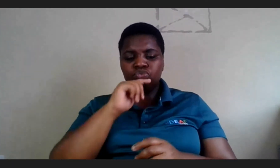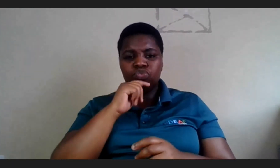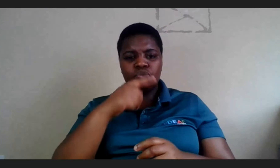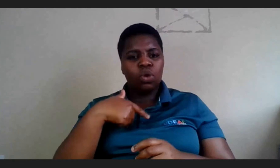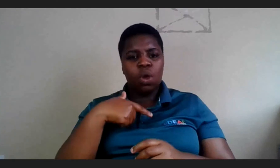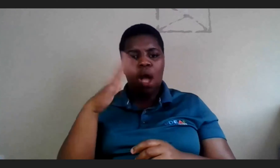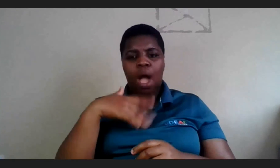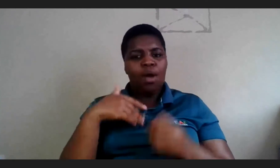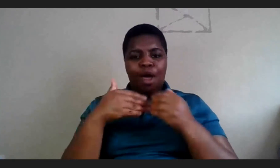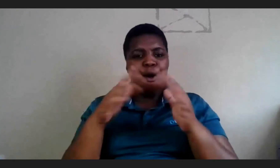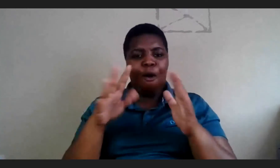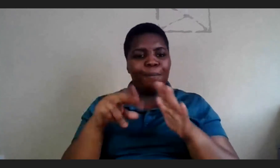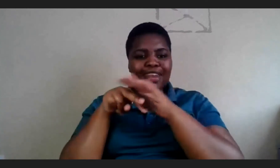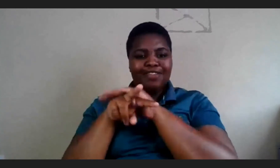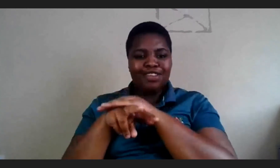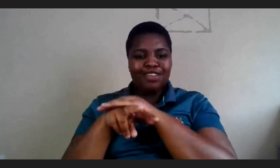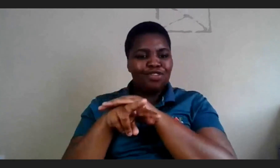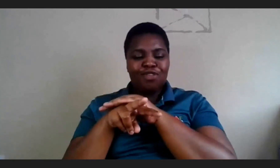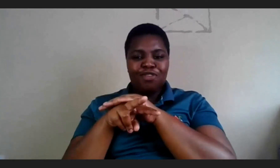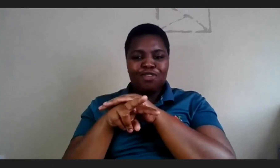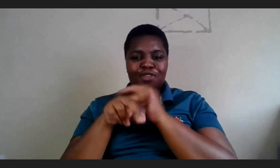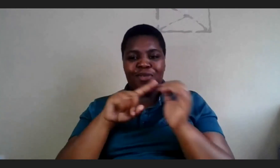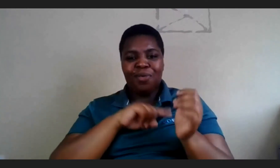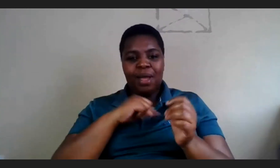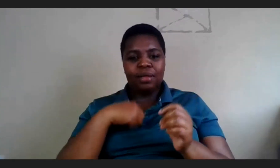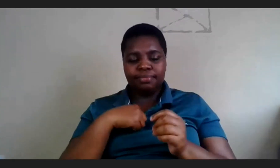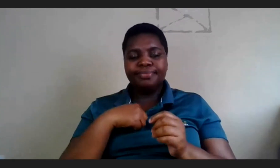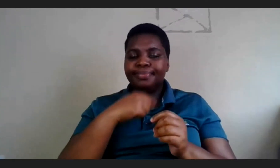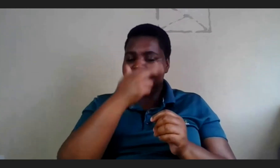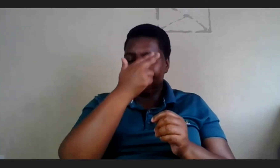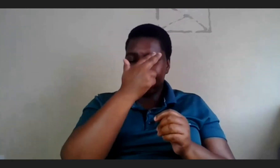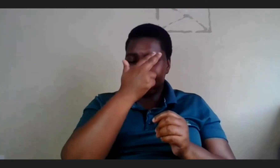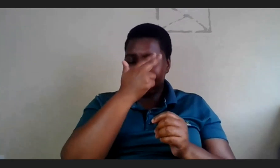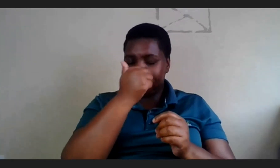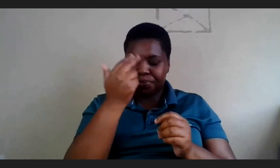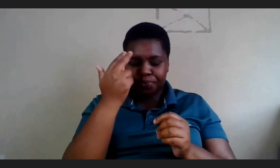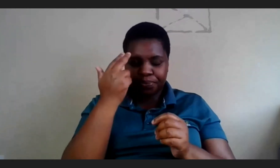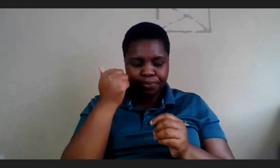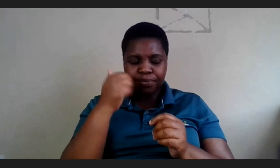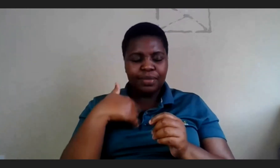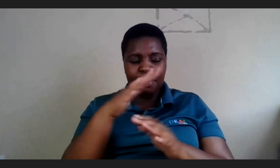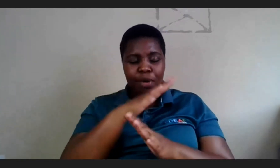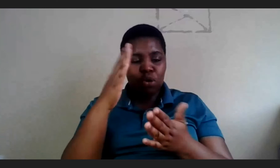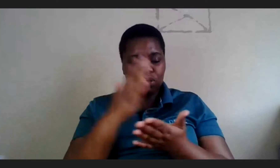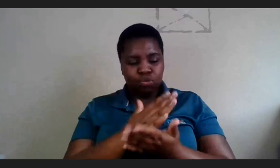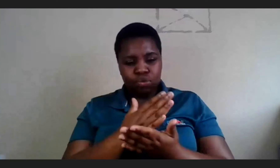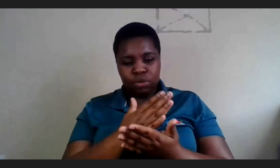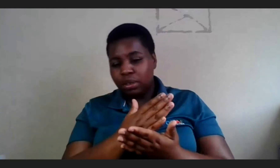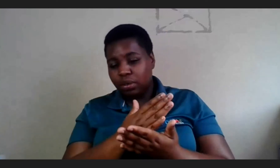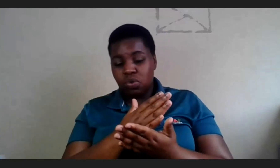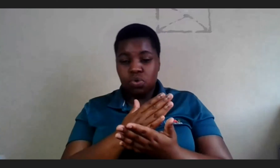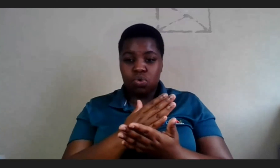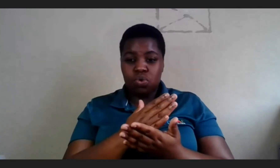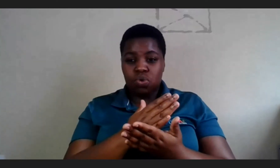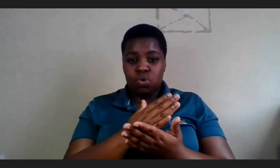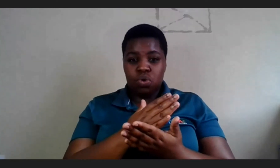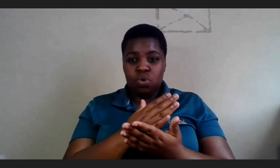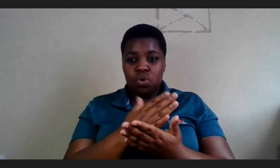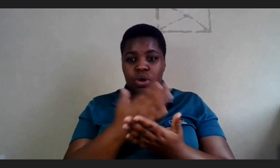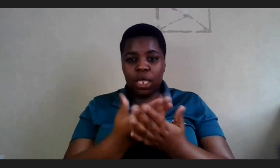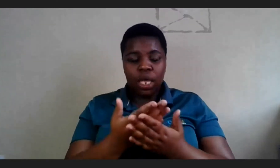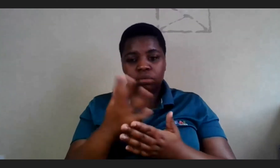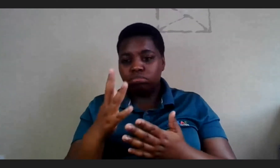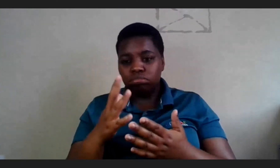my video because I have a vision impairment and I'm just not sure if I'm going to be able to